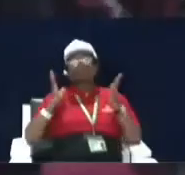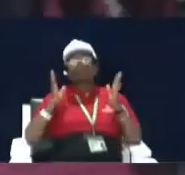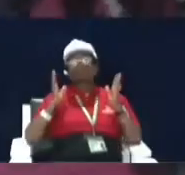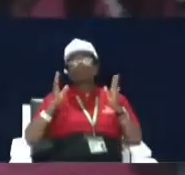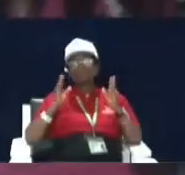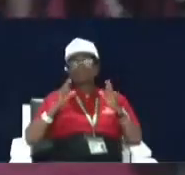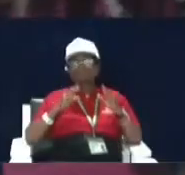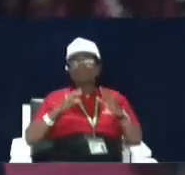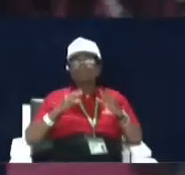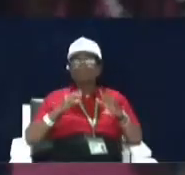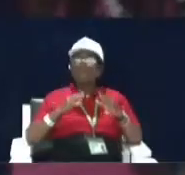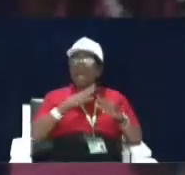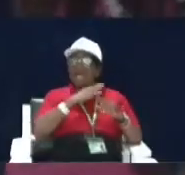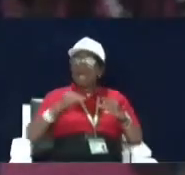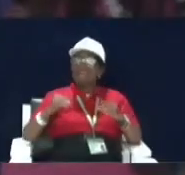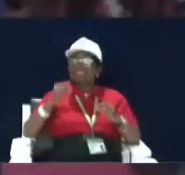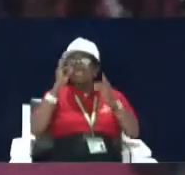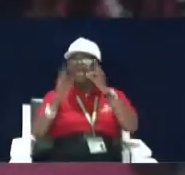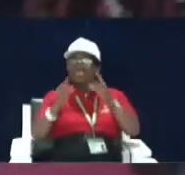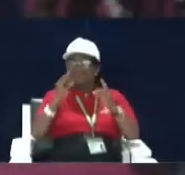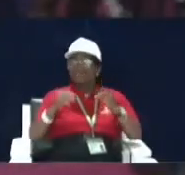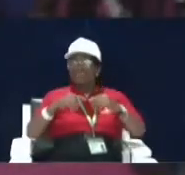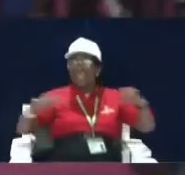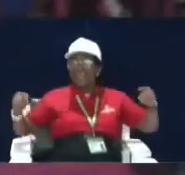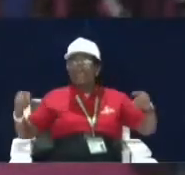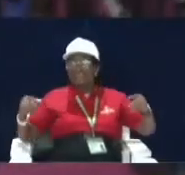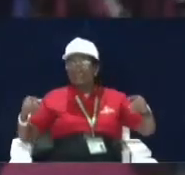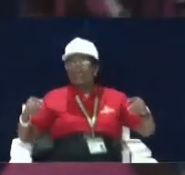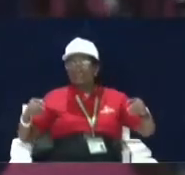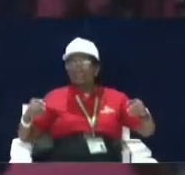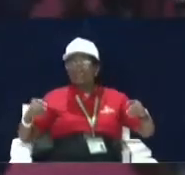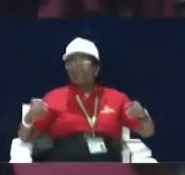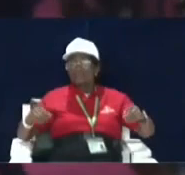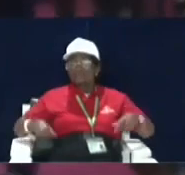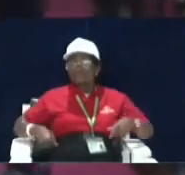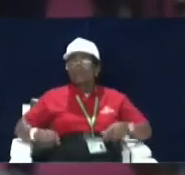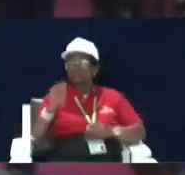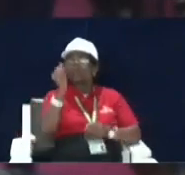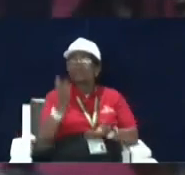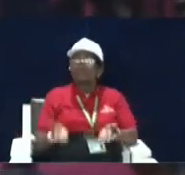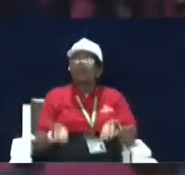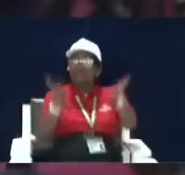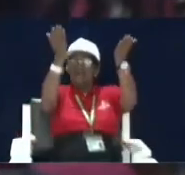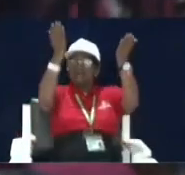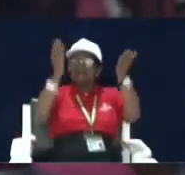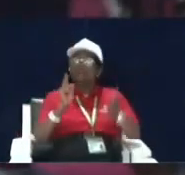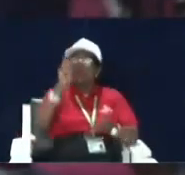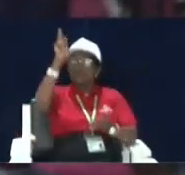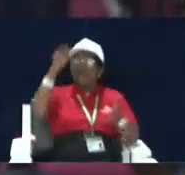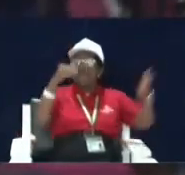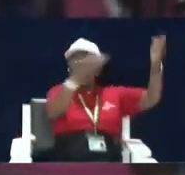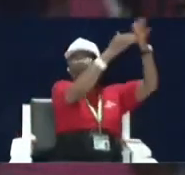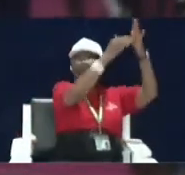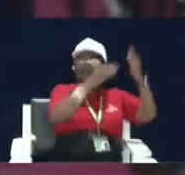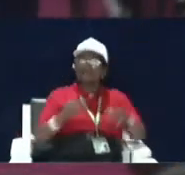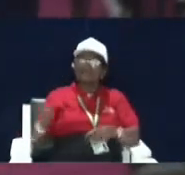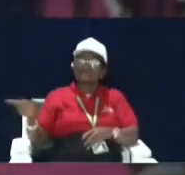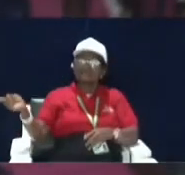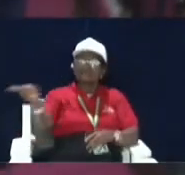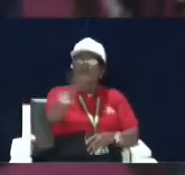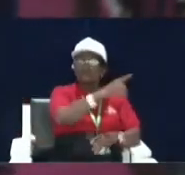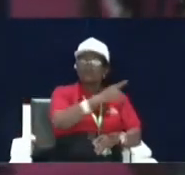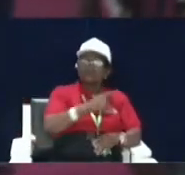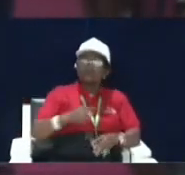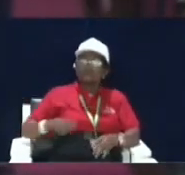And if any force or forces should rise up against you, you should apply the law of substitution.